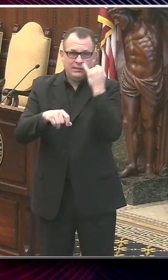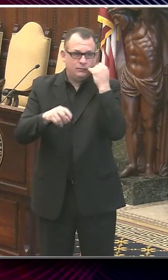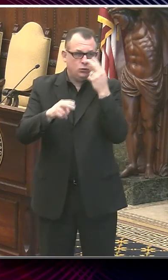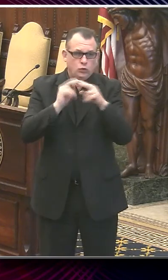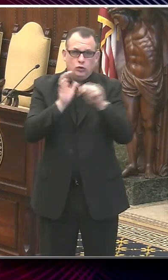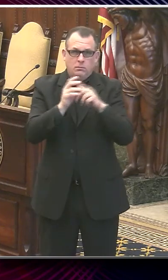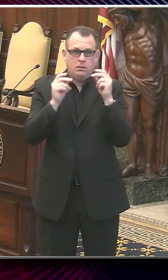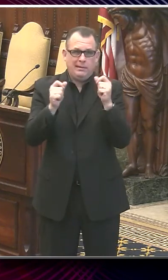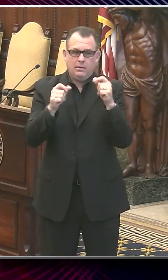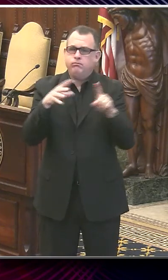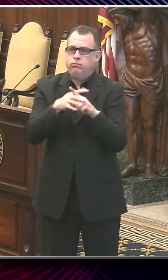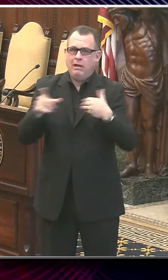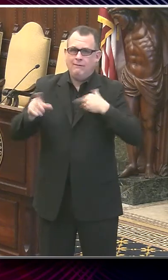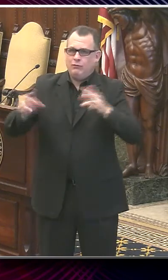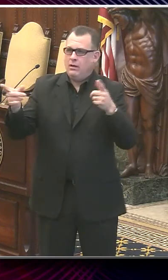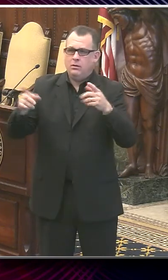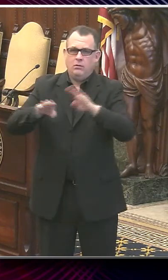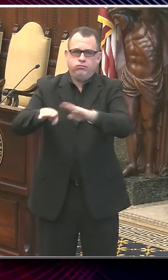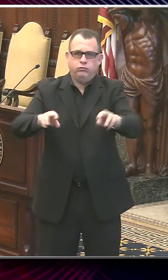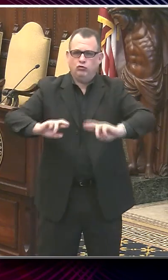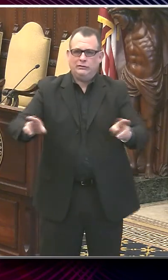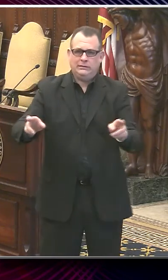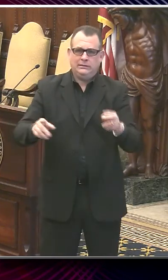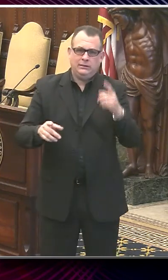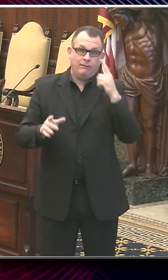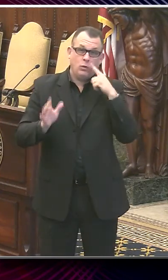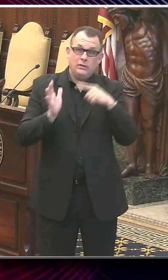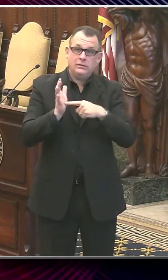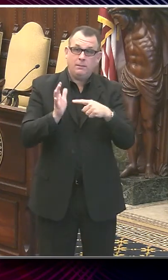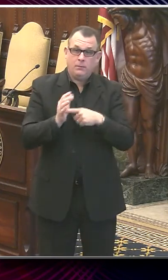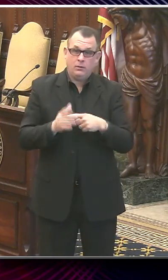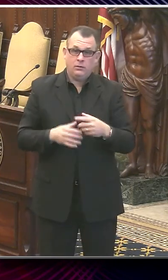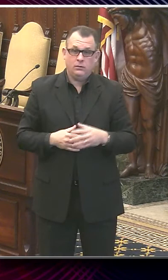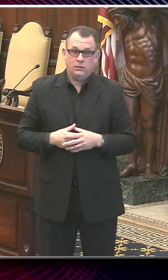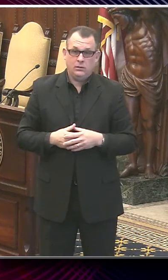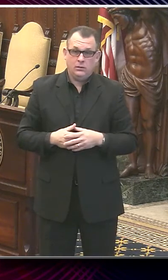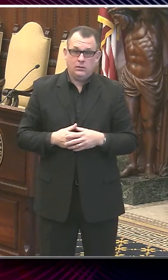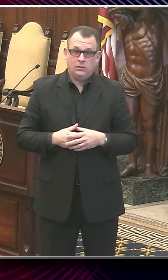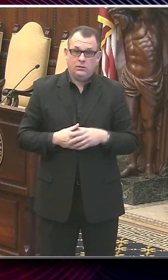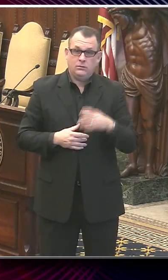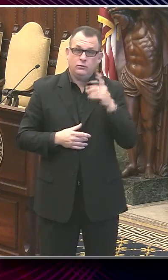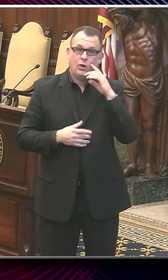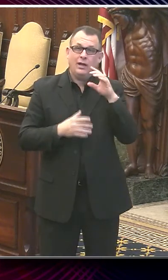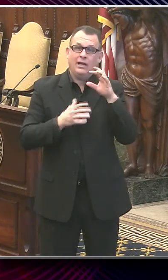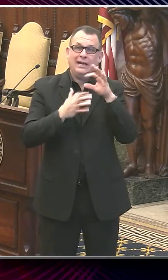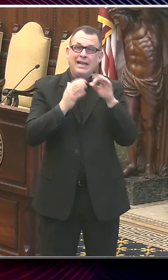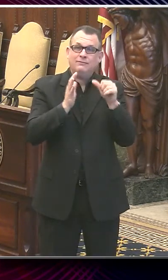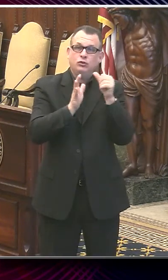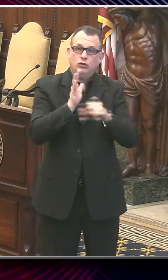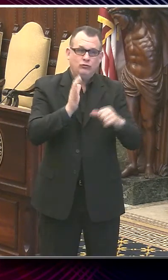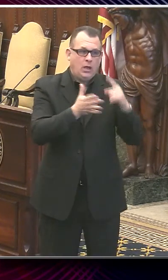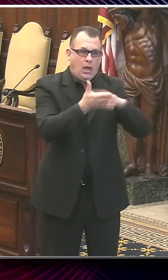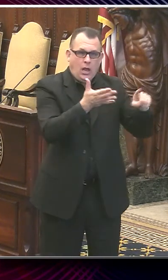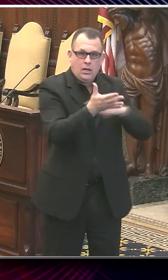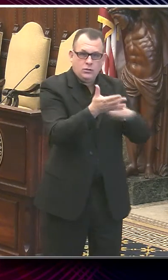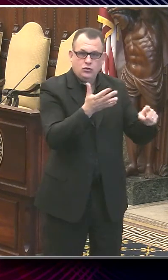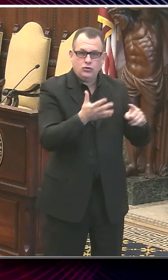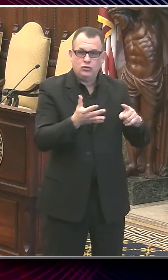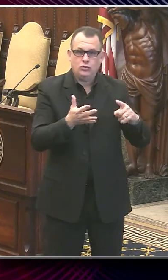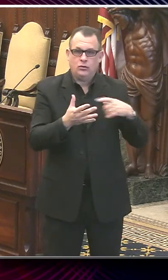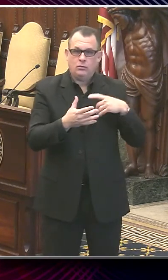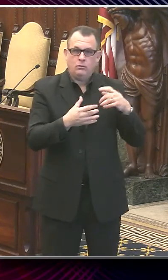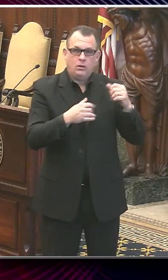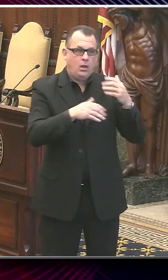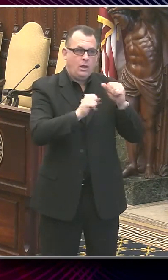space available. They can, for example, cancel elective surgery. They can open up additional wings. Often they have where they could put in